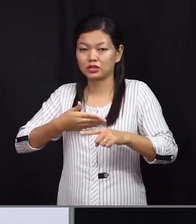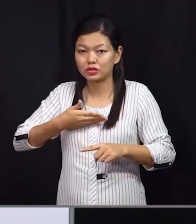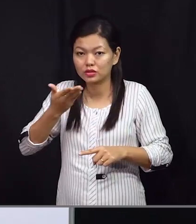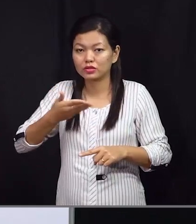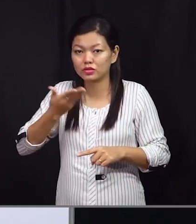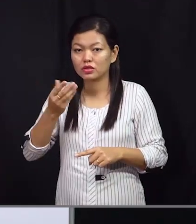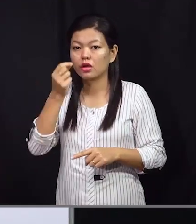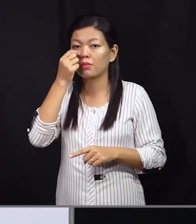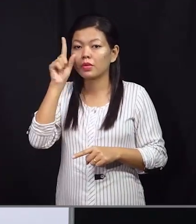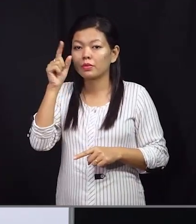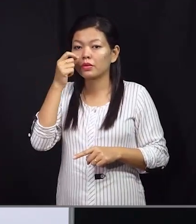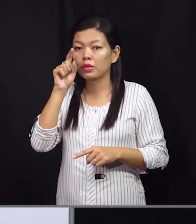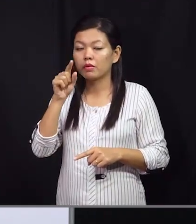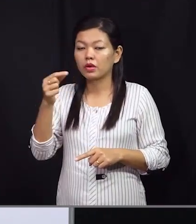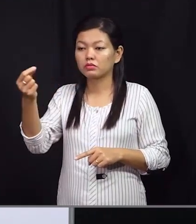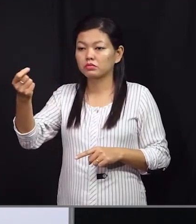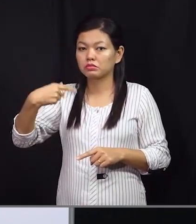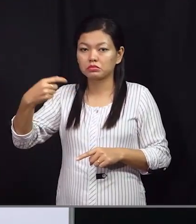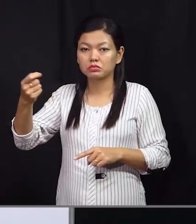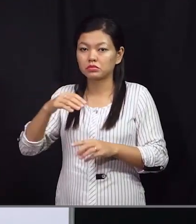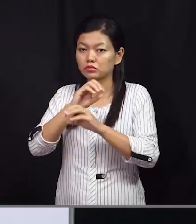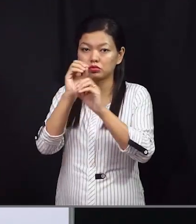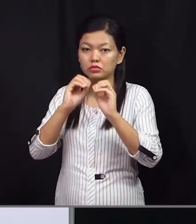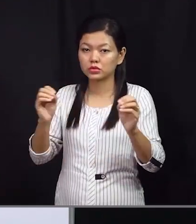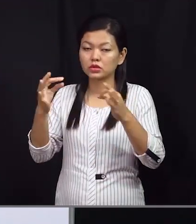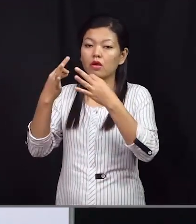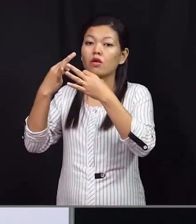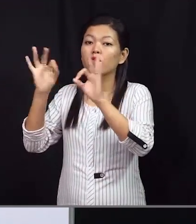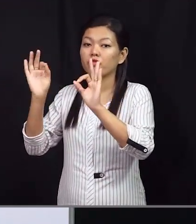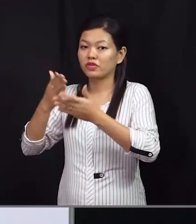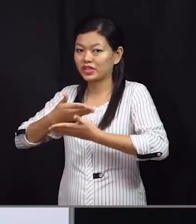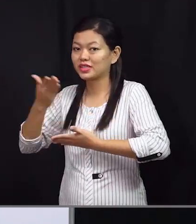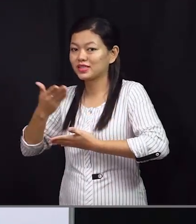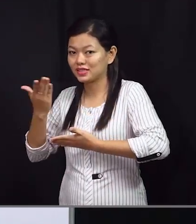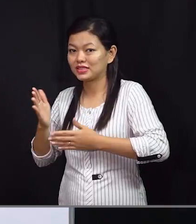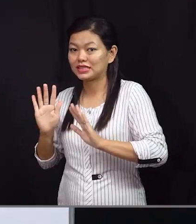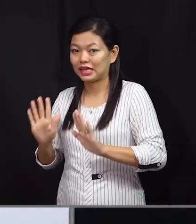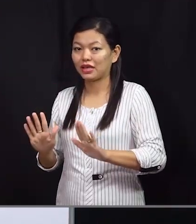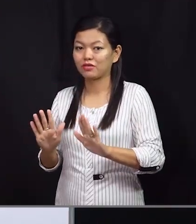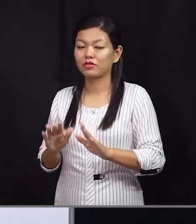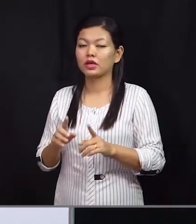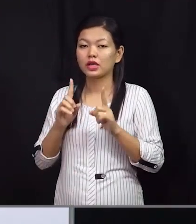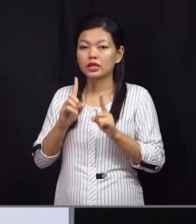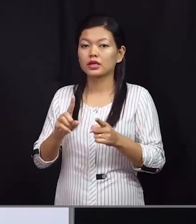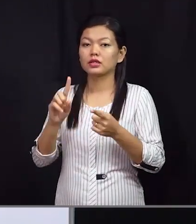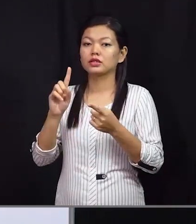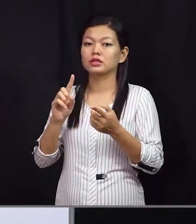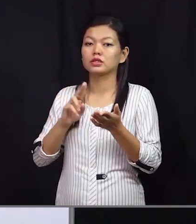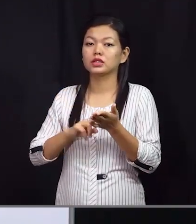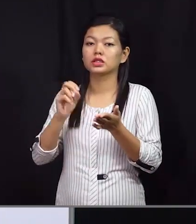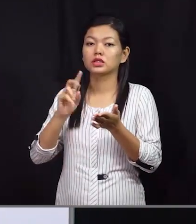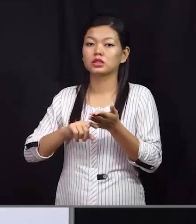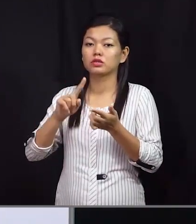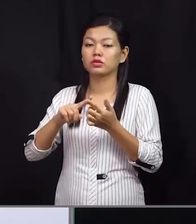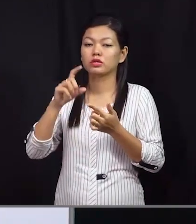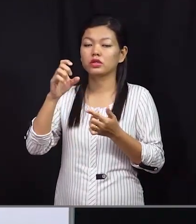income, yes or no? But you do that in order to fulfill your mental satisfaction, okay? So these are the